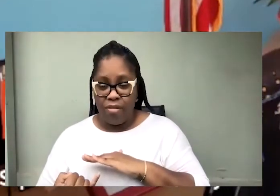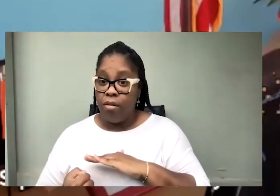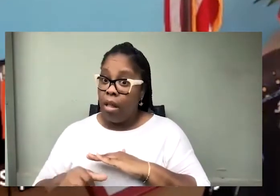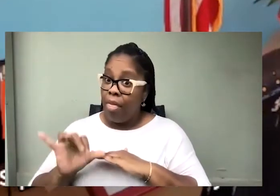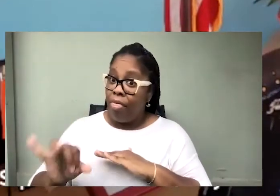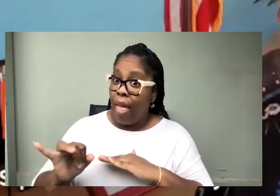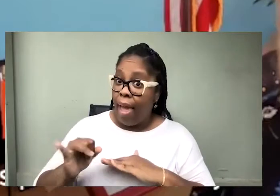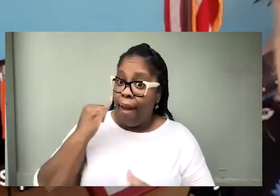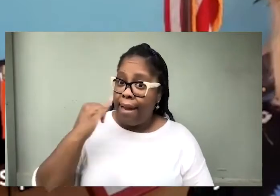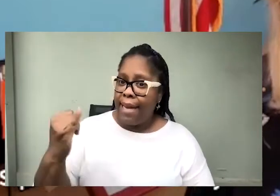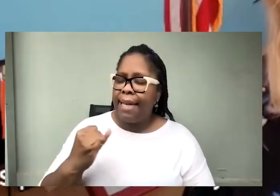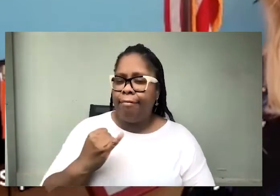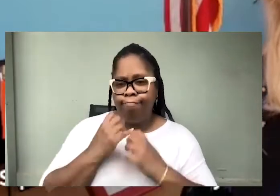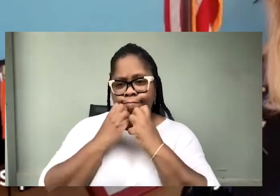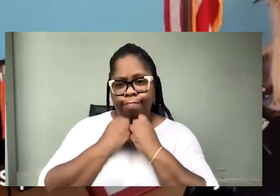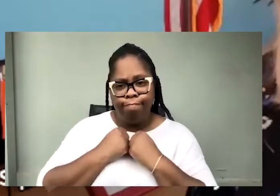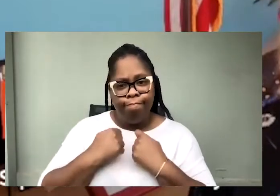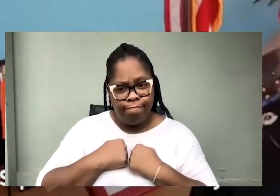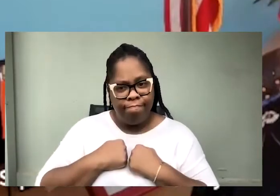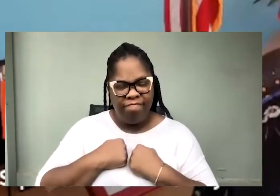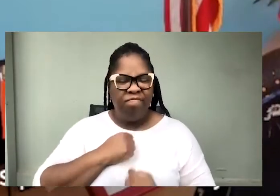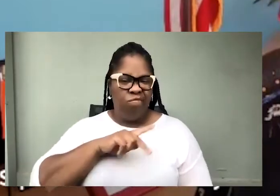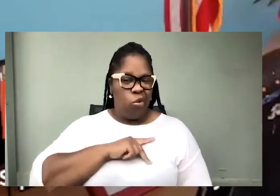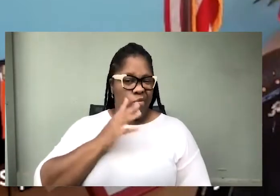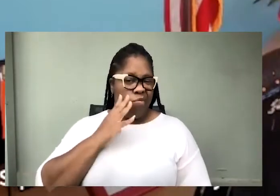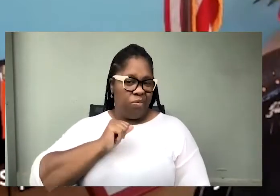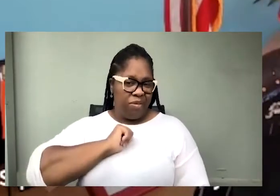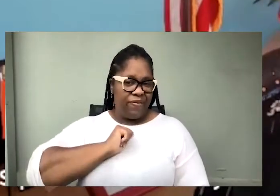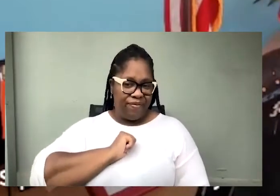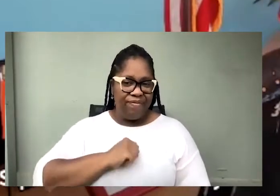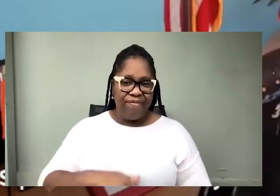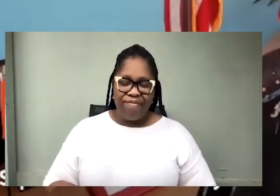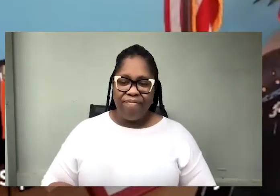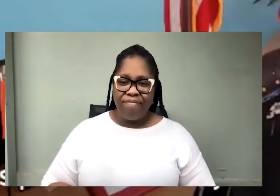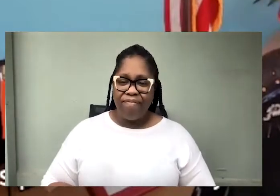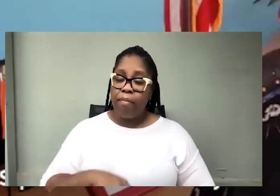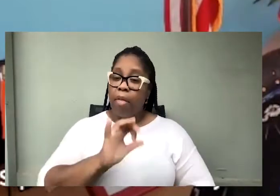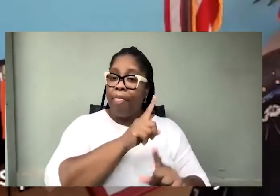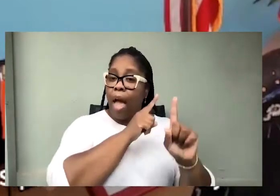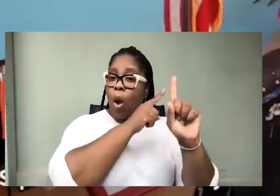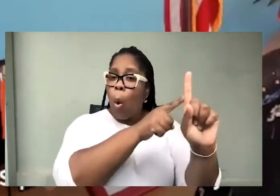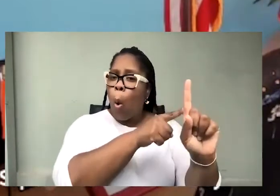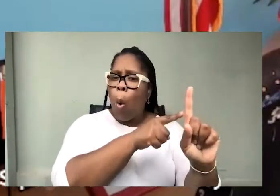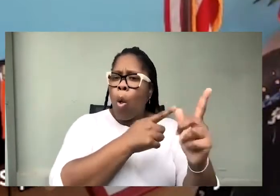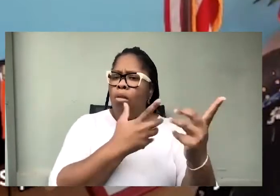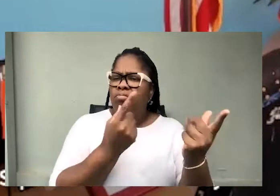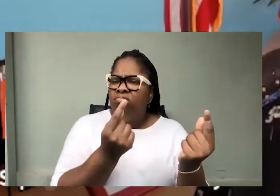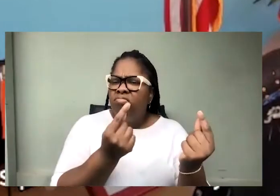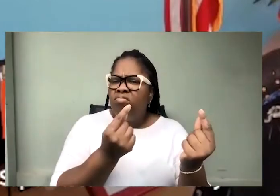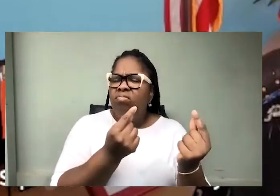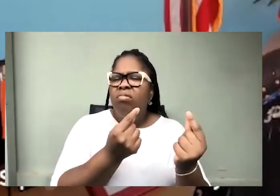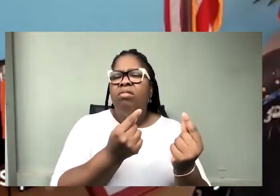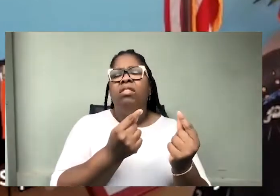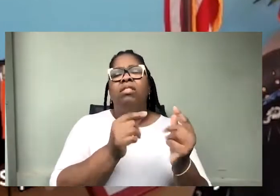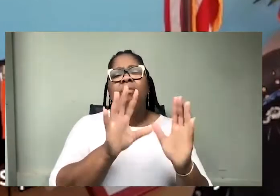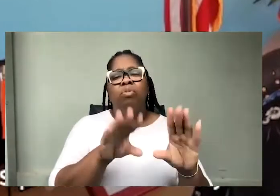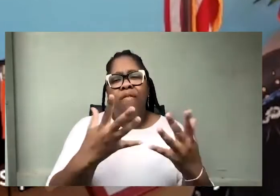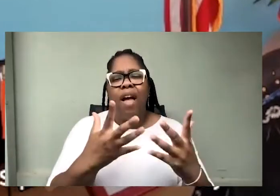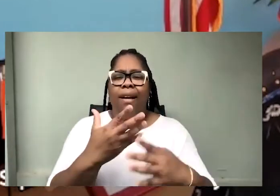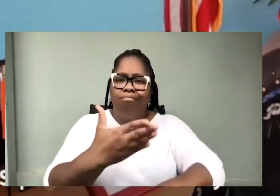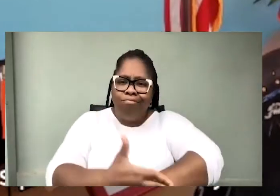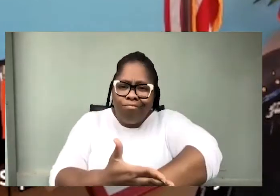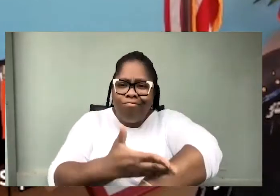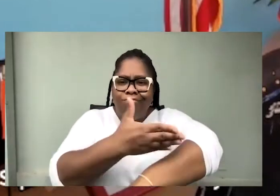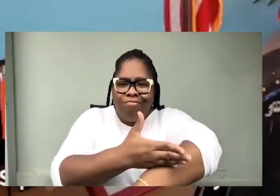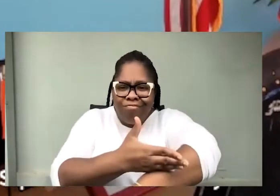my heart and on which I have personal experience. This goal is targeted to keep increasing life satisfaction as